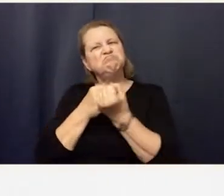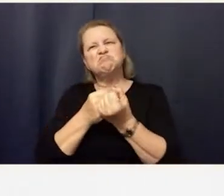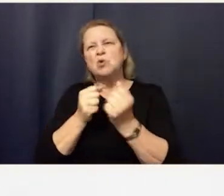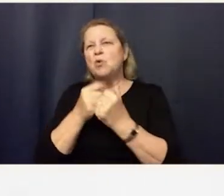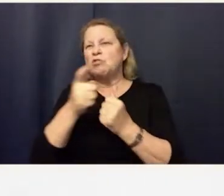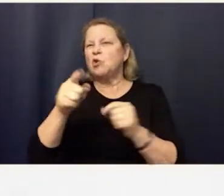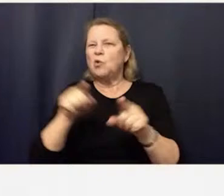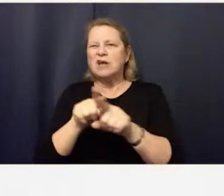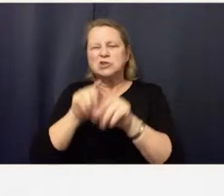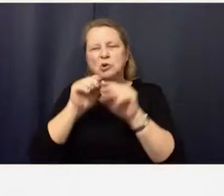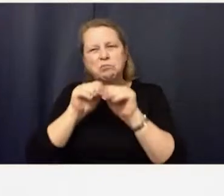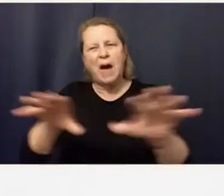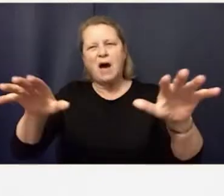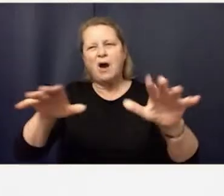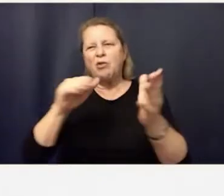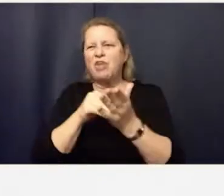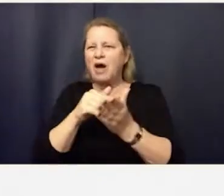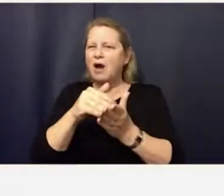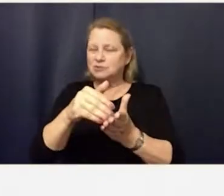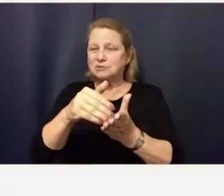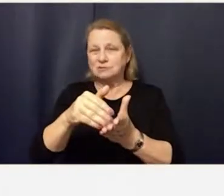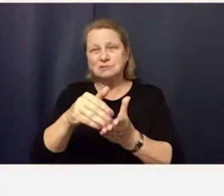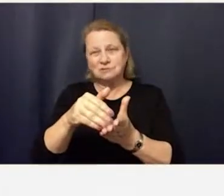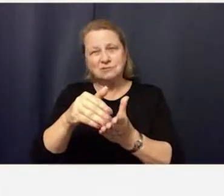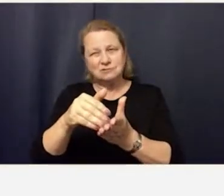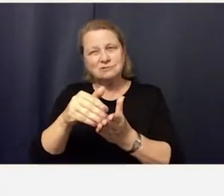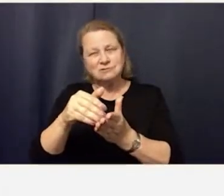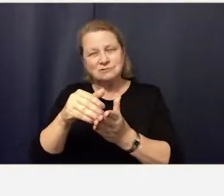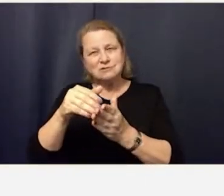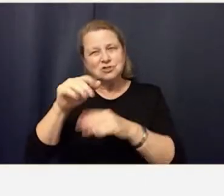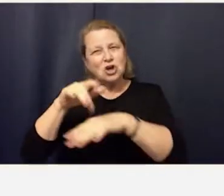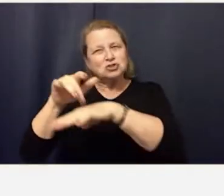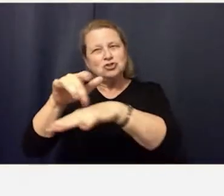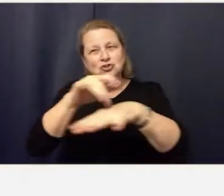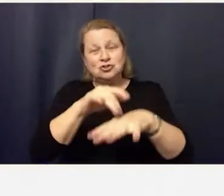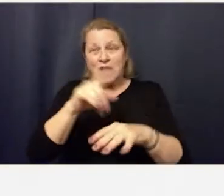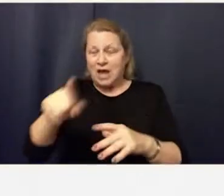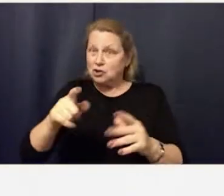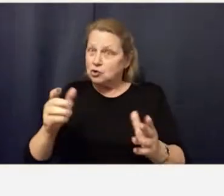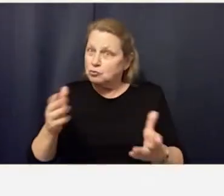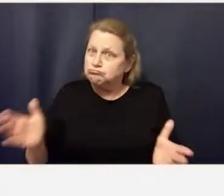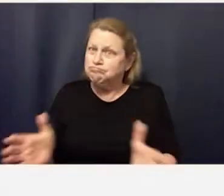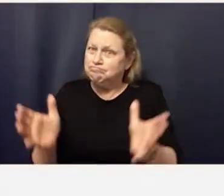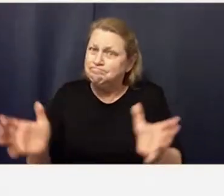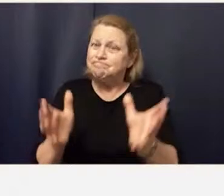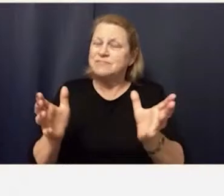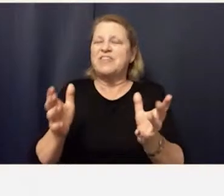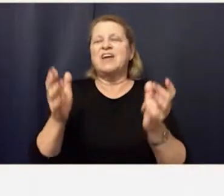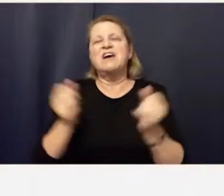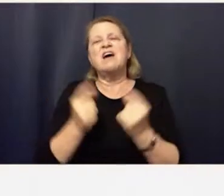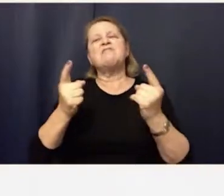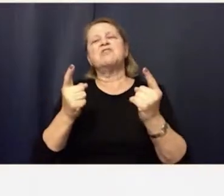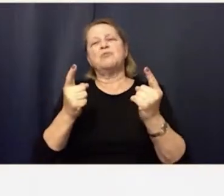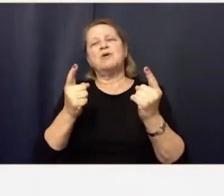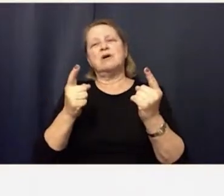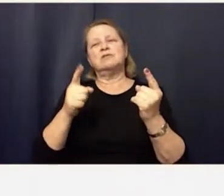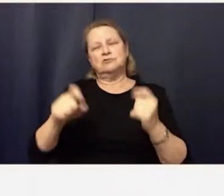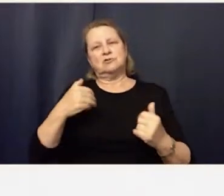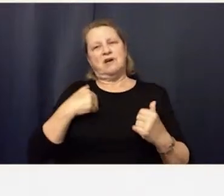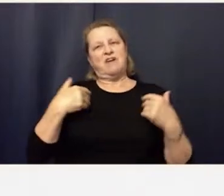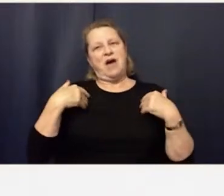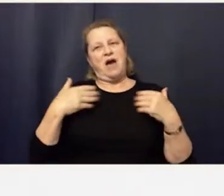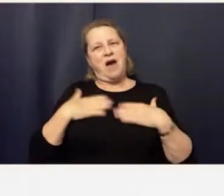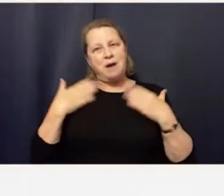thousands. And you foster the hope that every person deserves a happy,